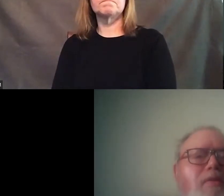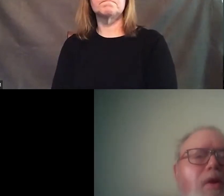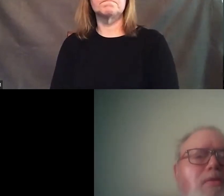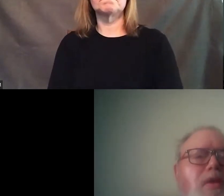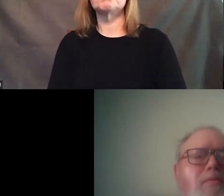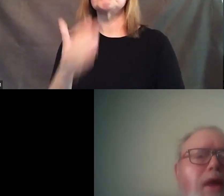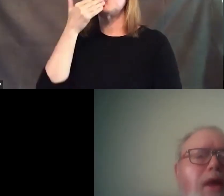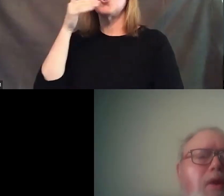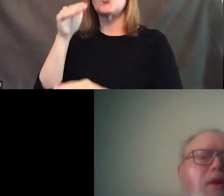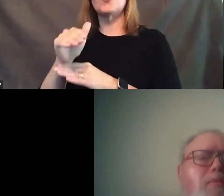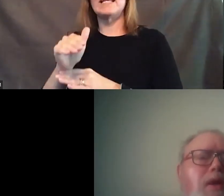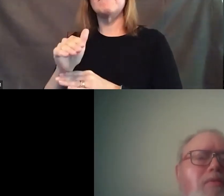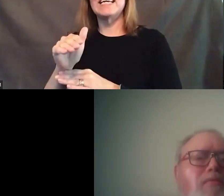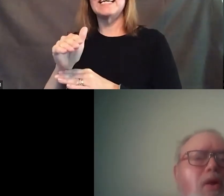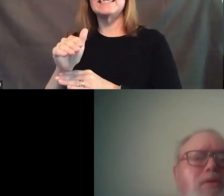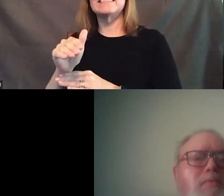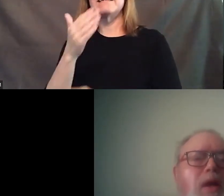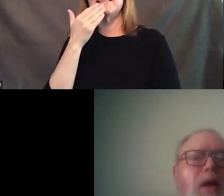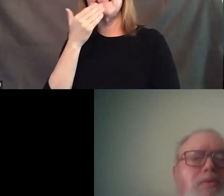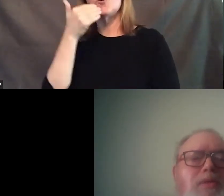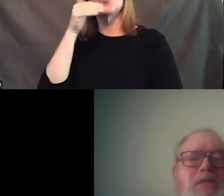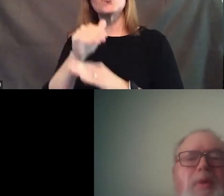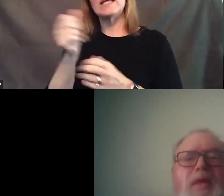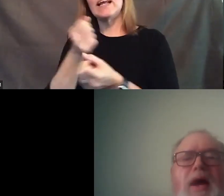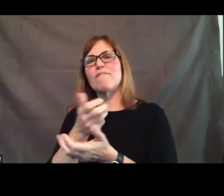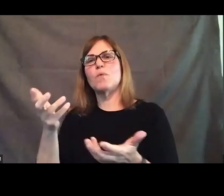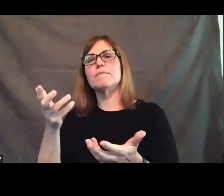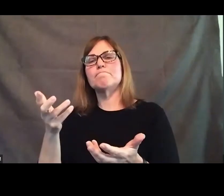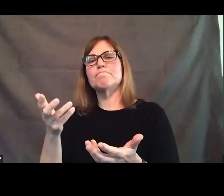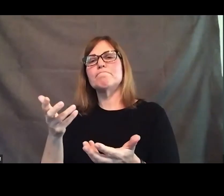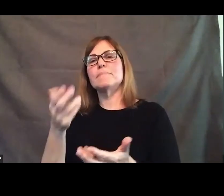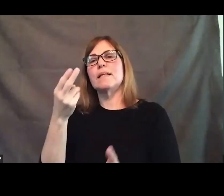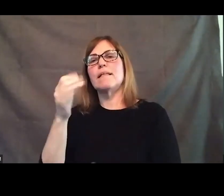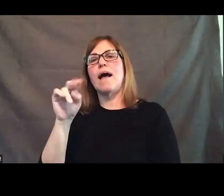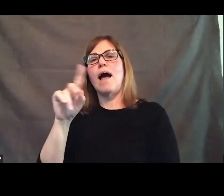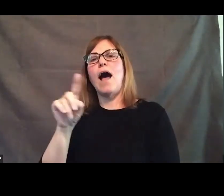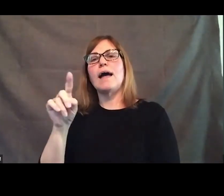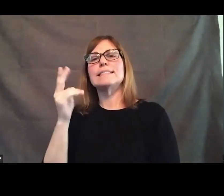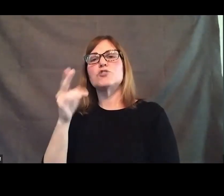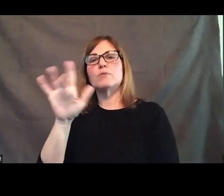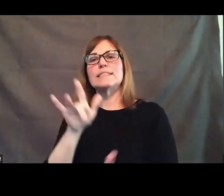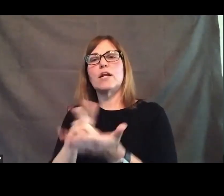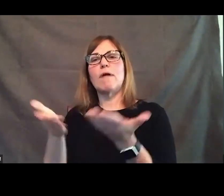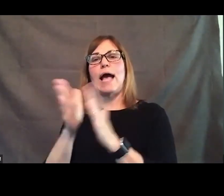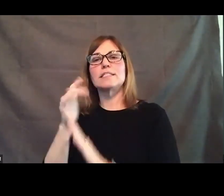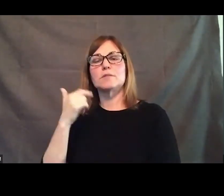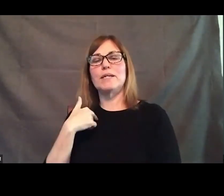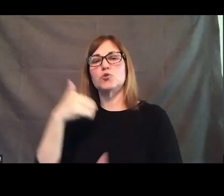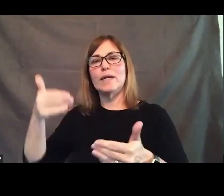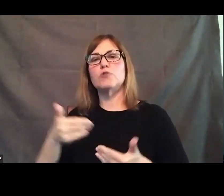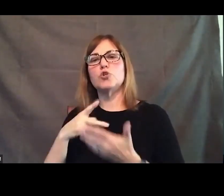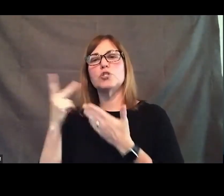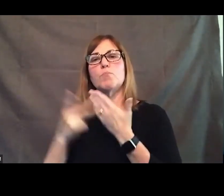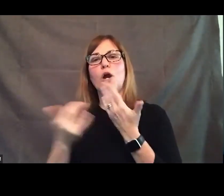Good evening, folks. Thank you, Mary. Good evening, folks. I was asked by the Heinz History Center to introduce our program this evening. I'm